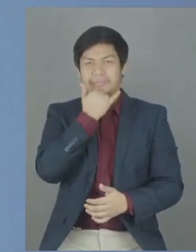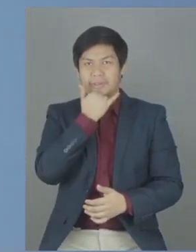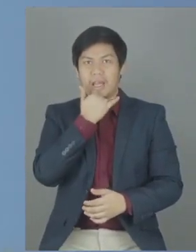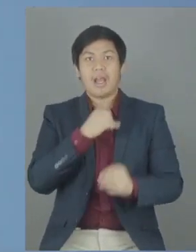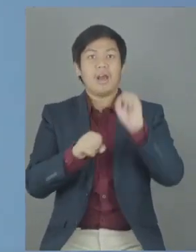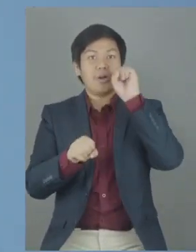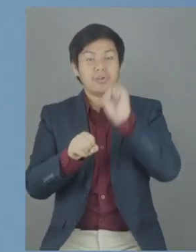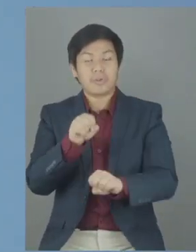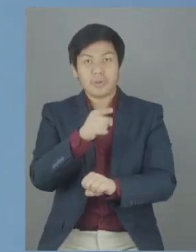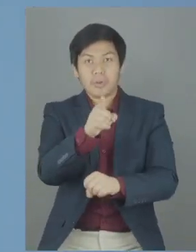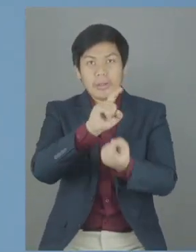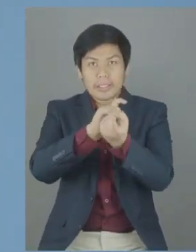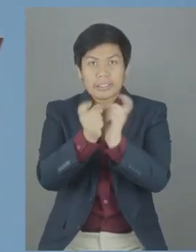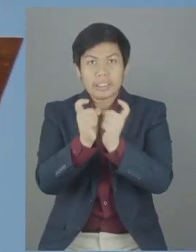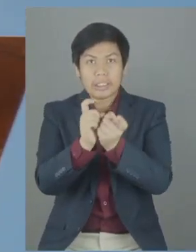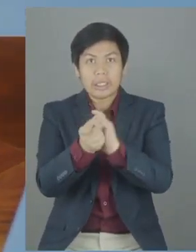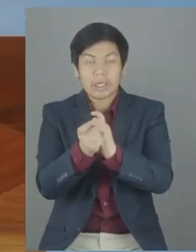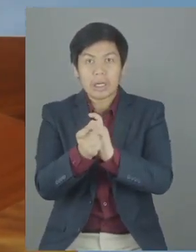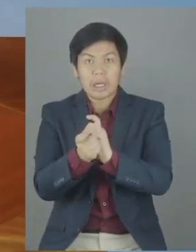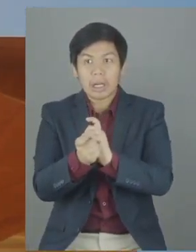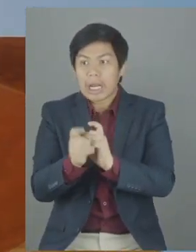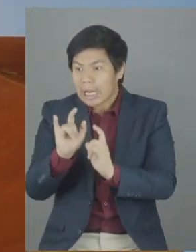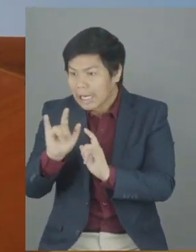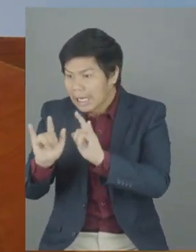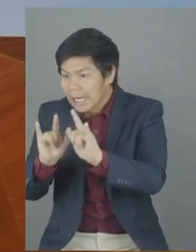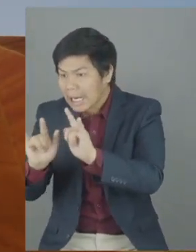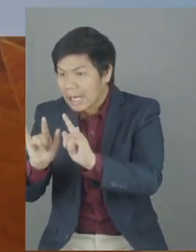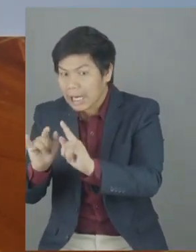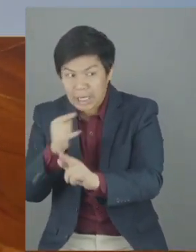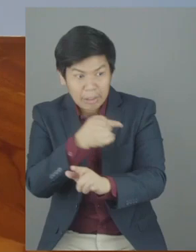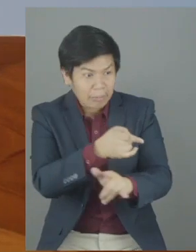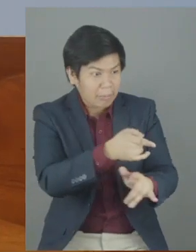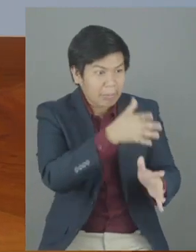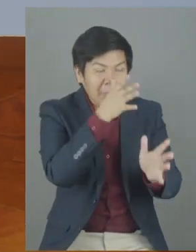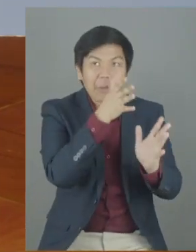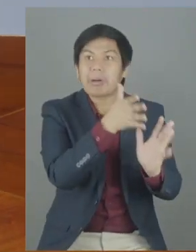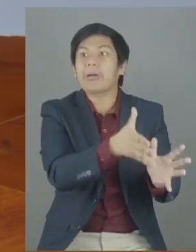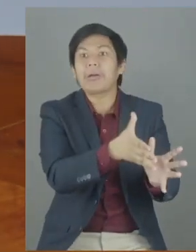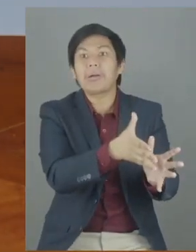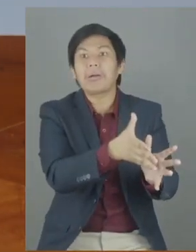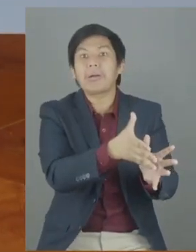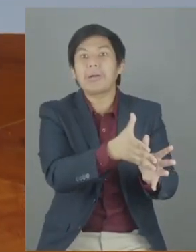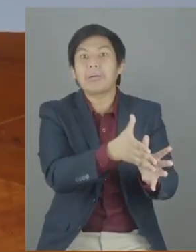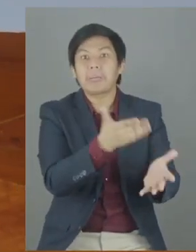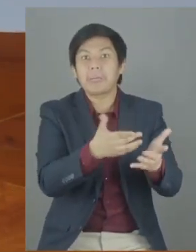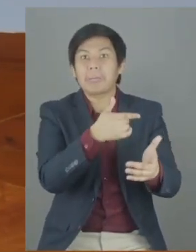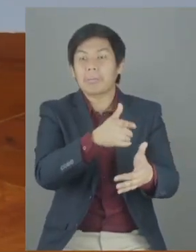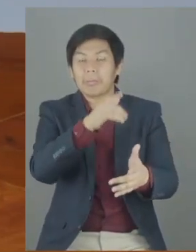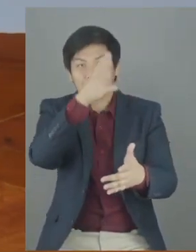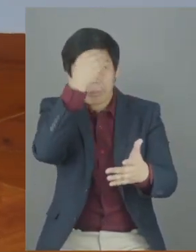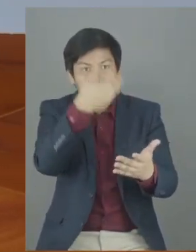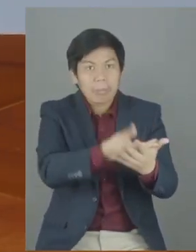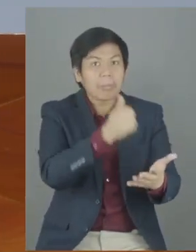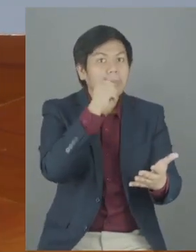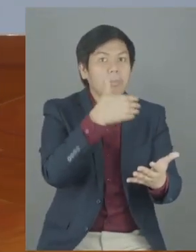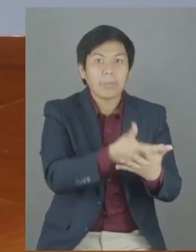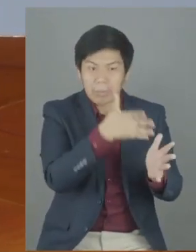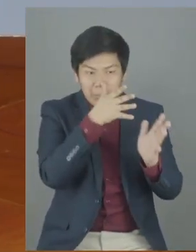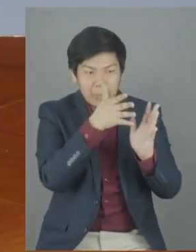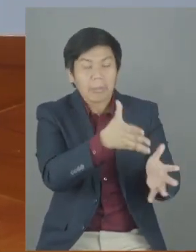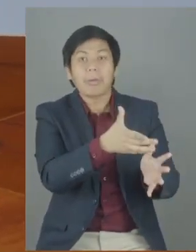are becoming inhospitable to a certain son, a certain child, a certain daughter, a certain relative, or a